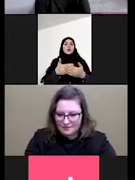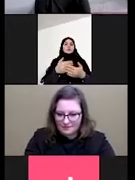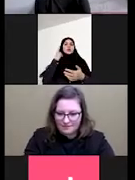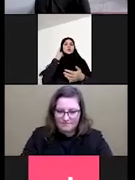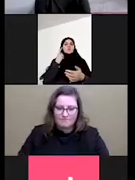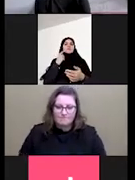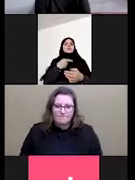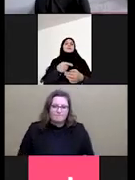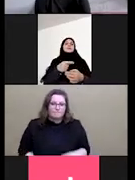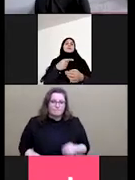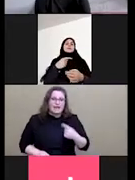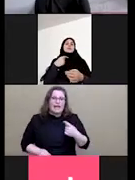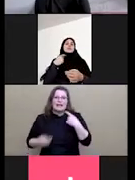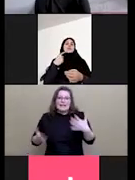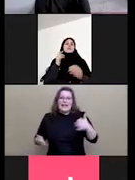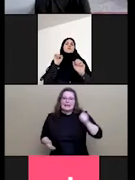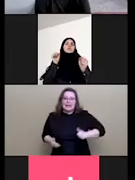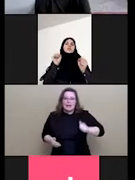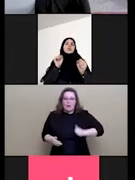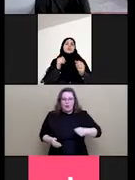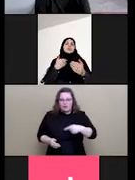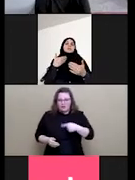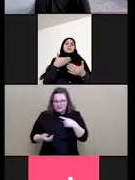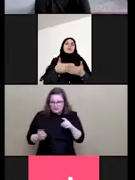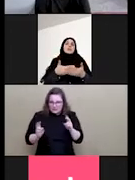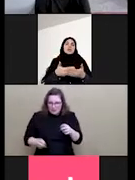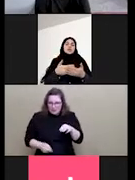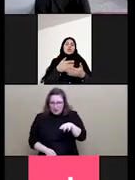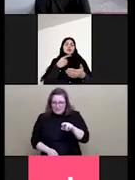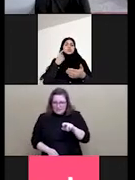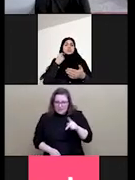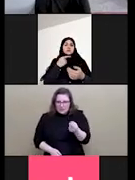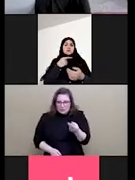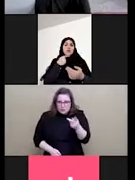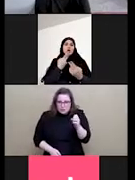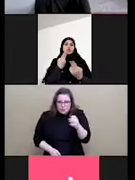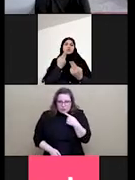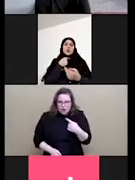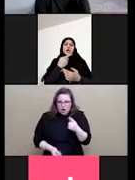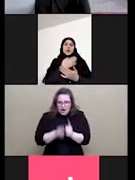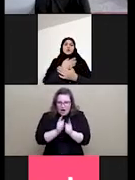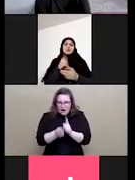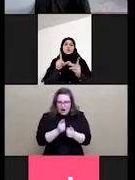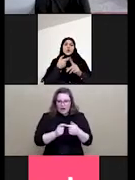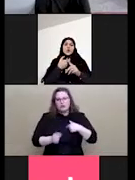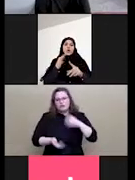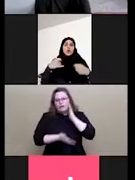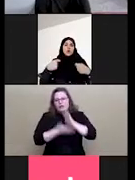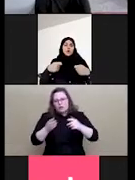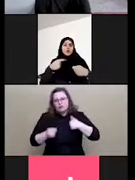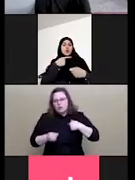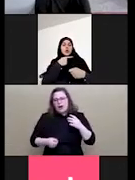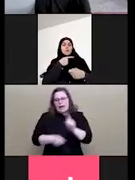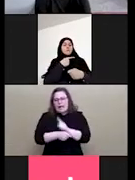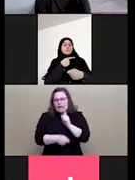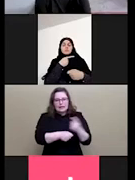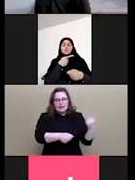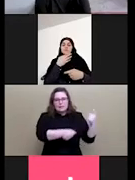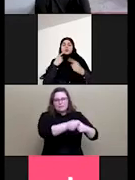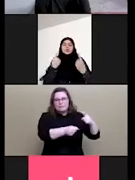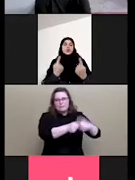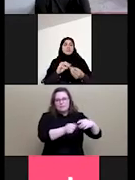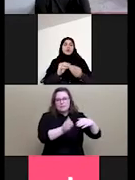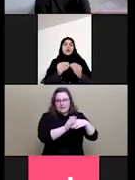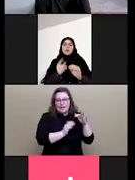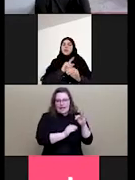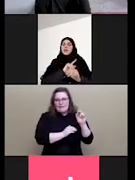if we don't adapt our activities and initiatives, and I'm sorry to say this, I link this to the UN Dialogue for the Future,